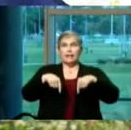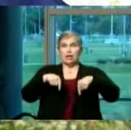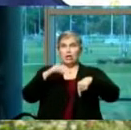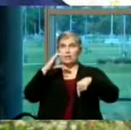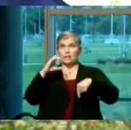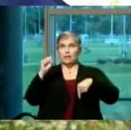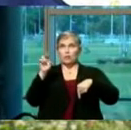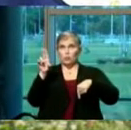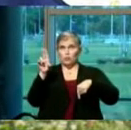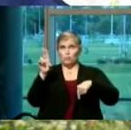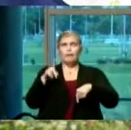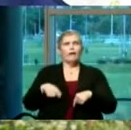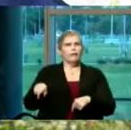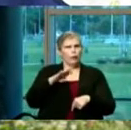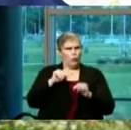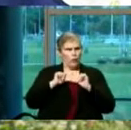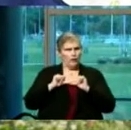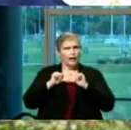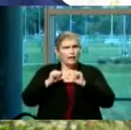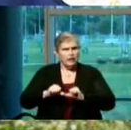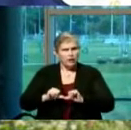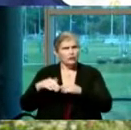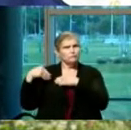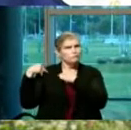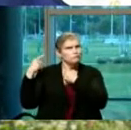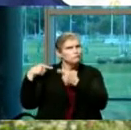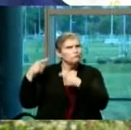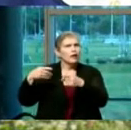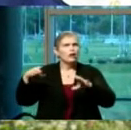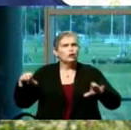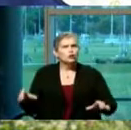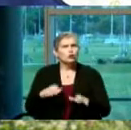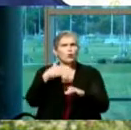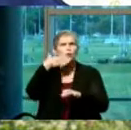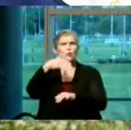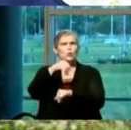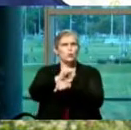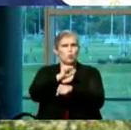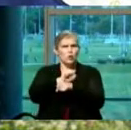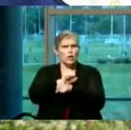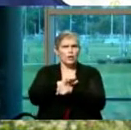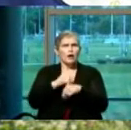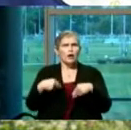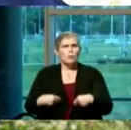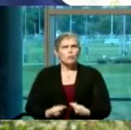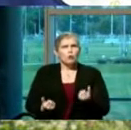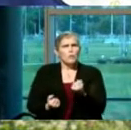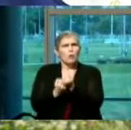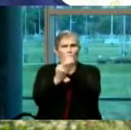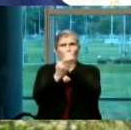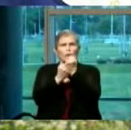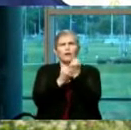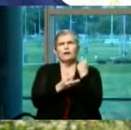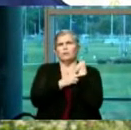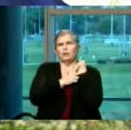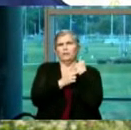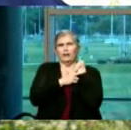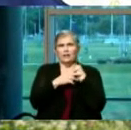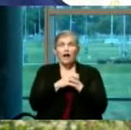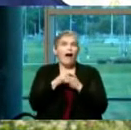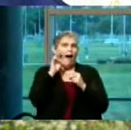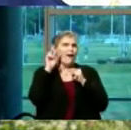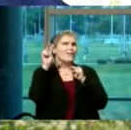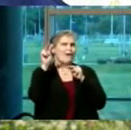CSU, you're going to continue to do good work in promoting conservation. And I'm looking forward to the new Spur campus's